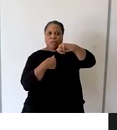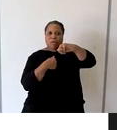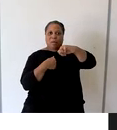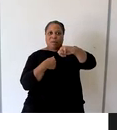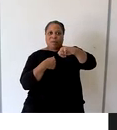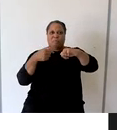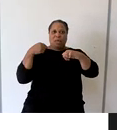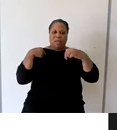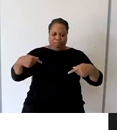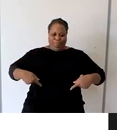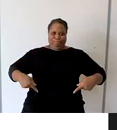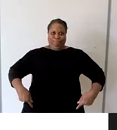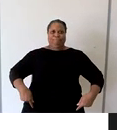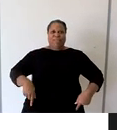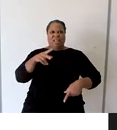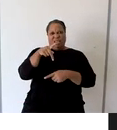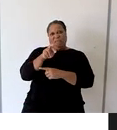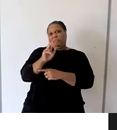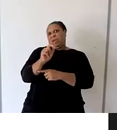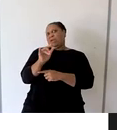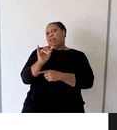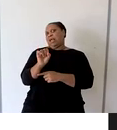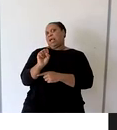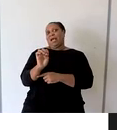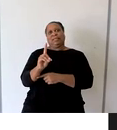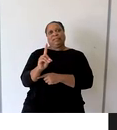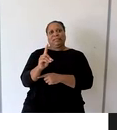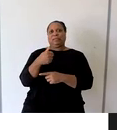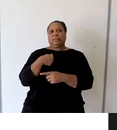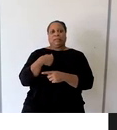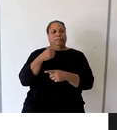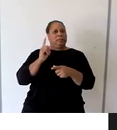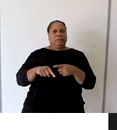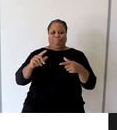from the waist down, requiring a wheelchair for mobility full time.